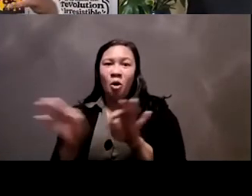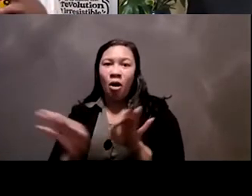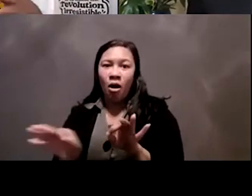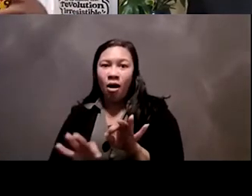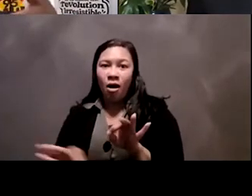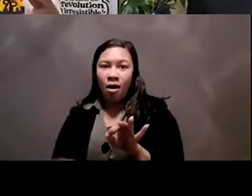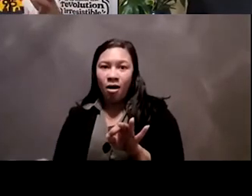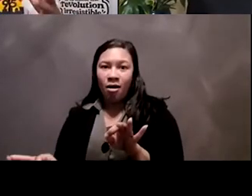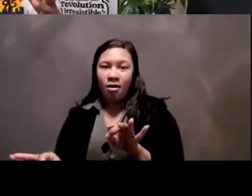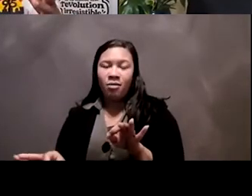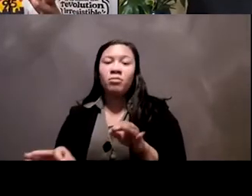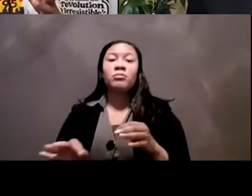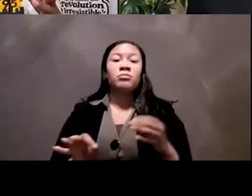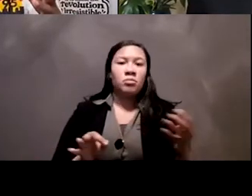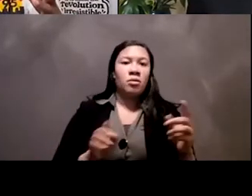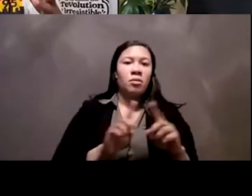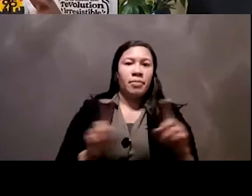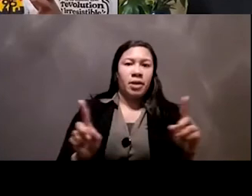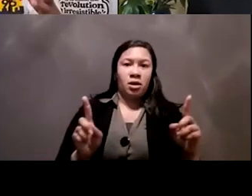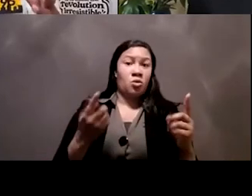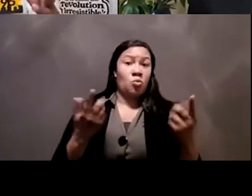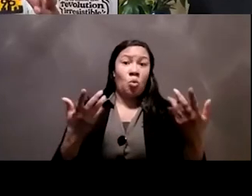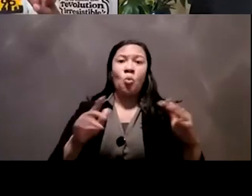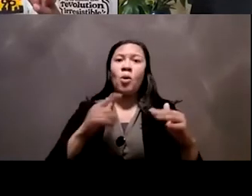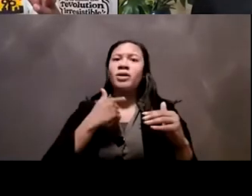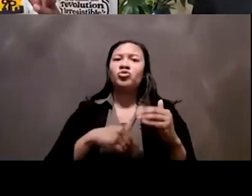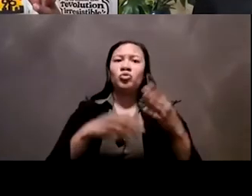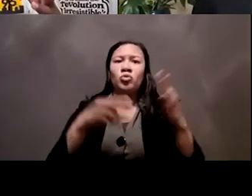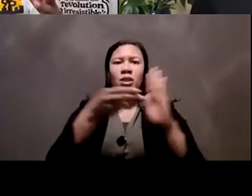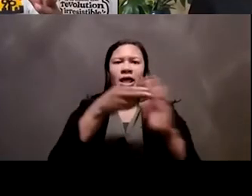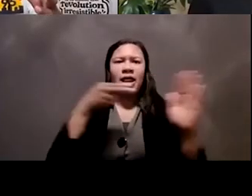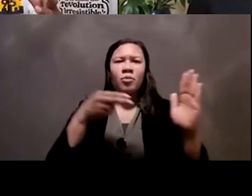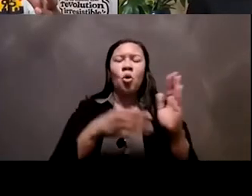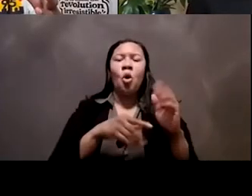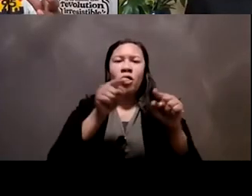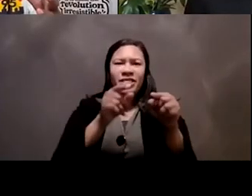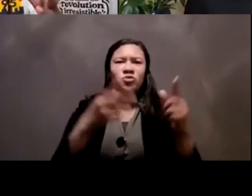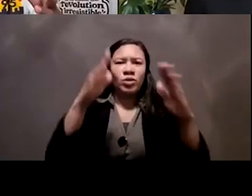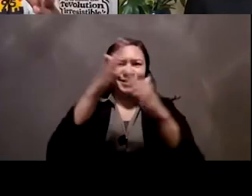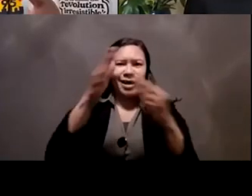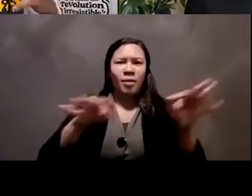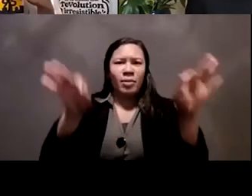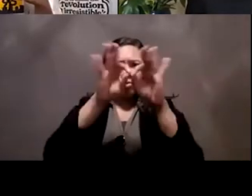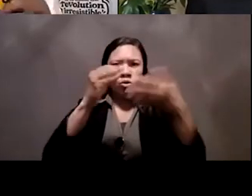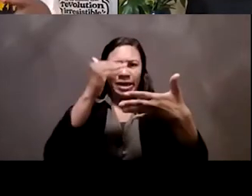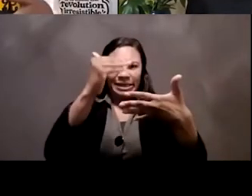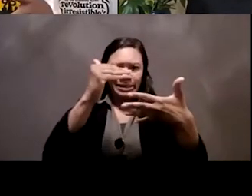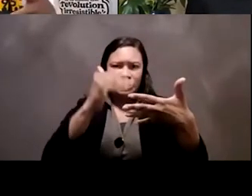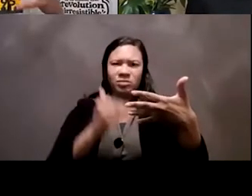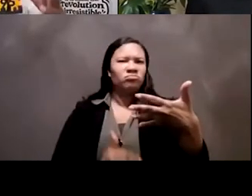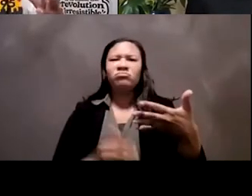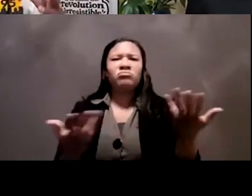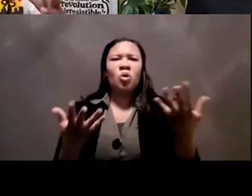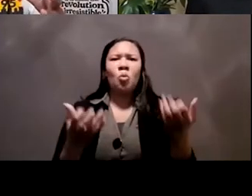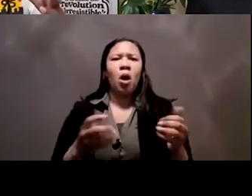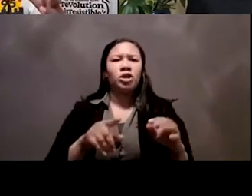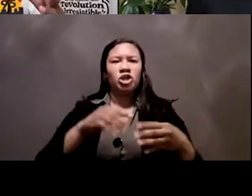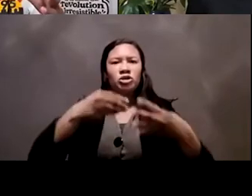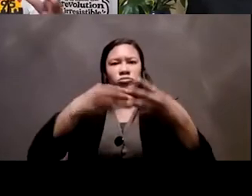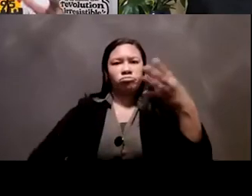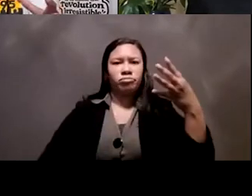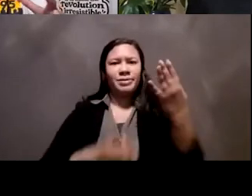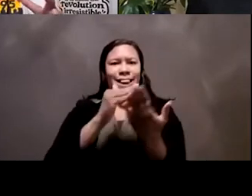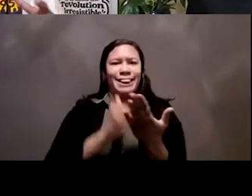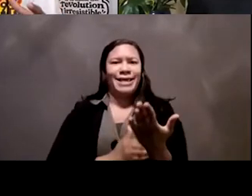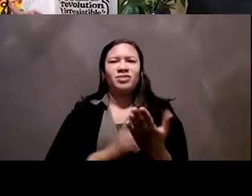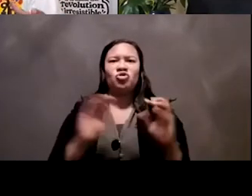as non-hierarchical of a way as possible, was also really important. Like the BTS on the emails that I've sent to